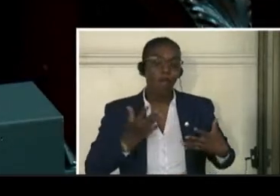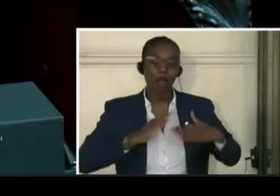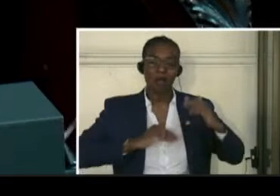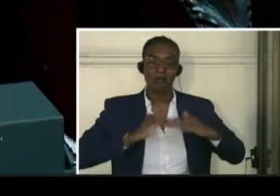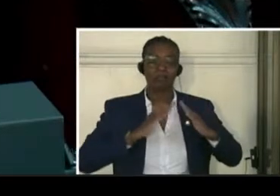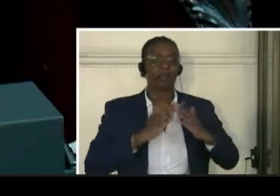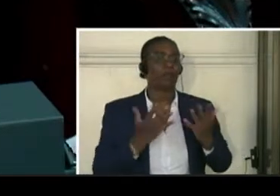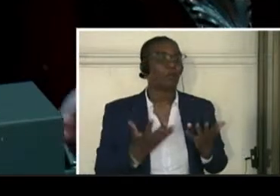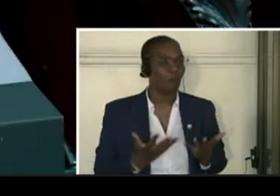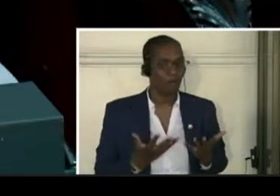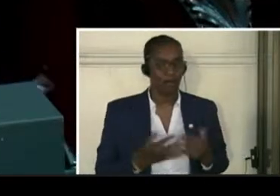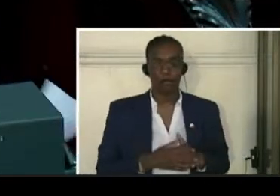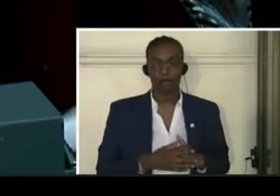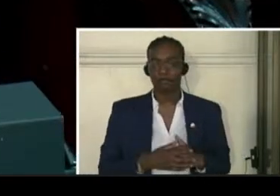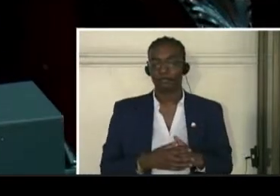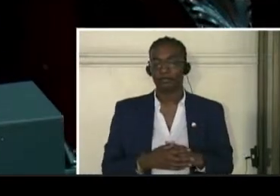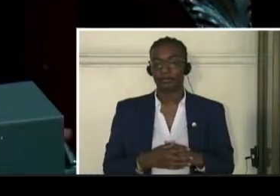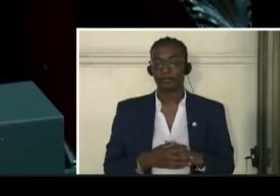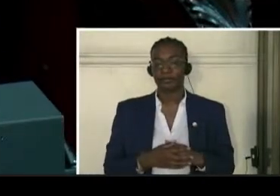purposes.